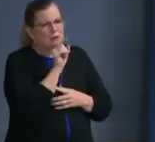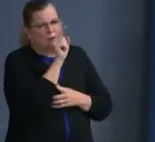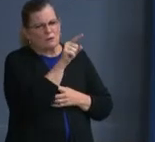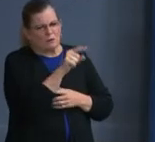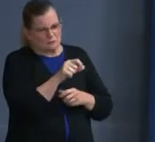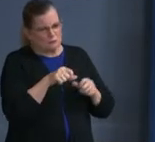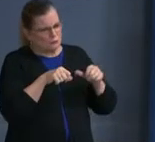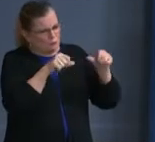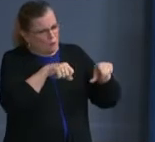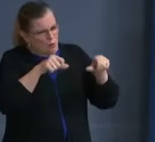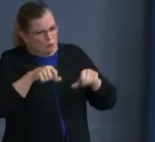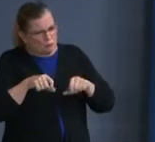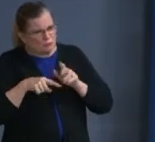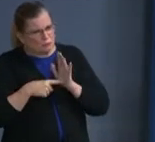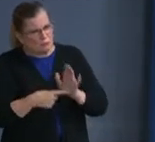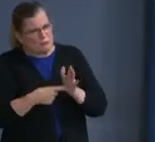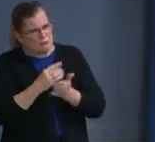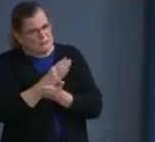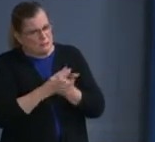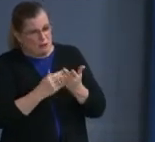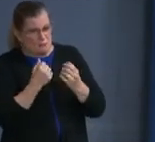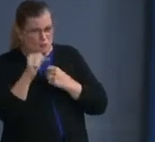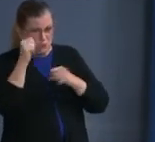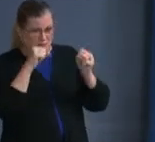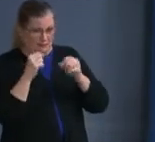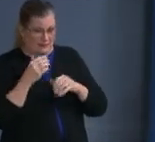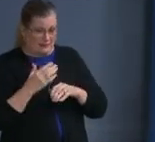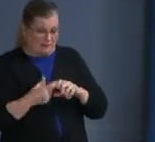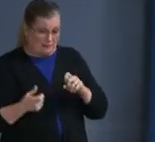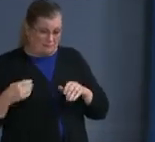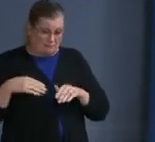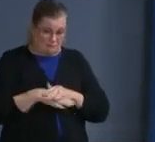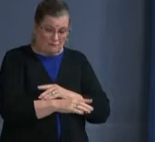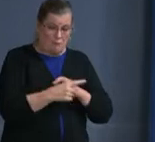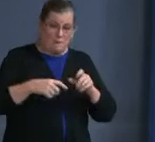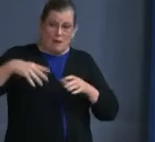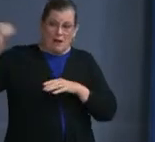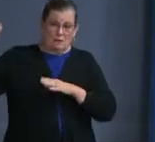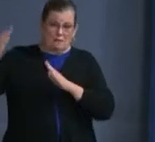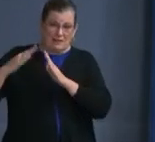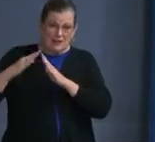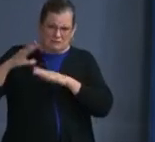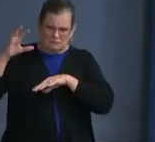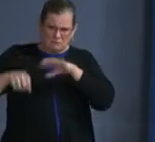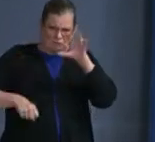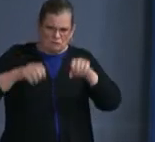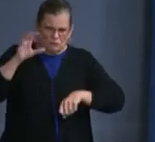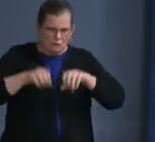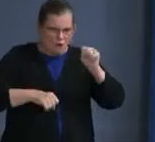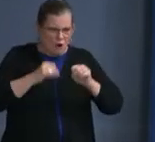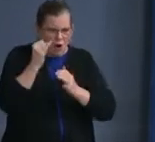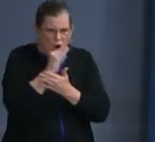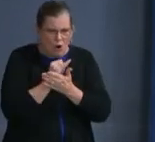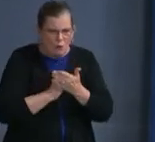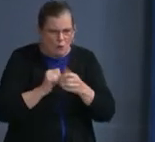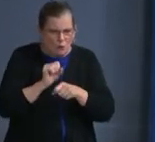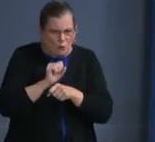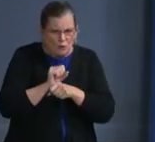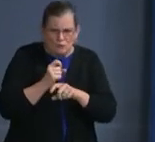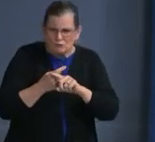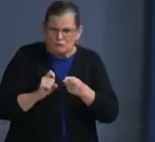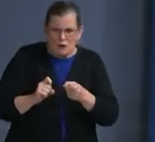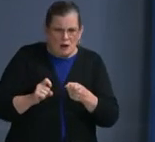showing some of the protesters who came to town taking down the artwork and things from the fence